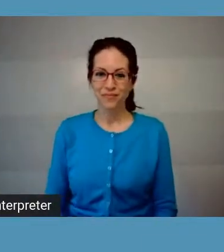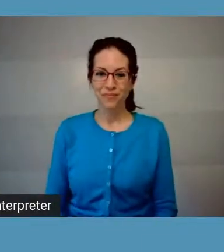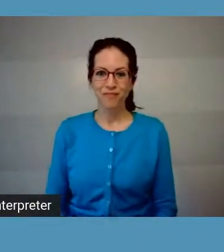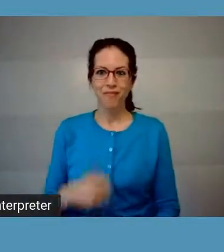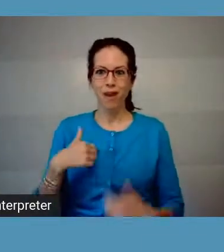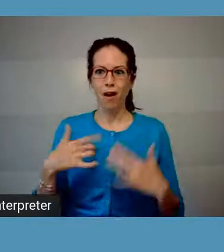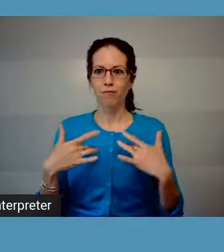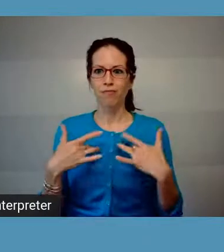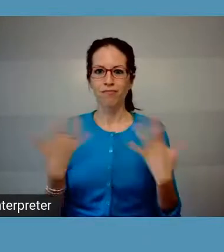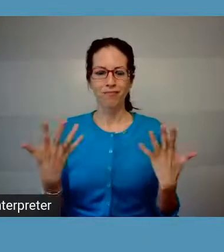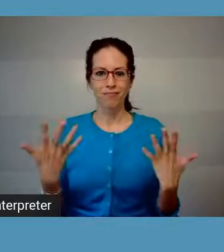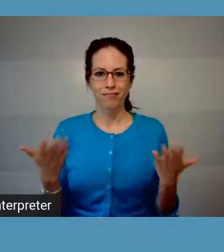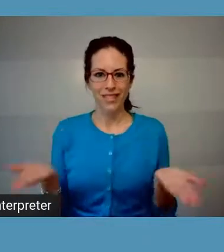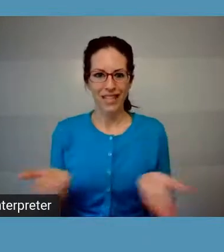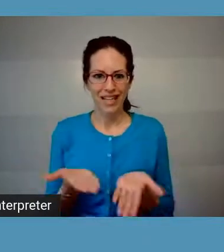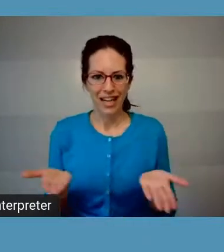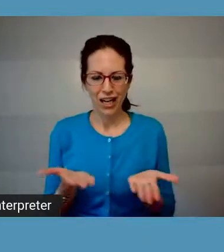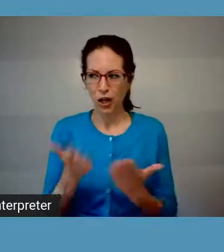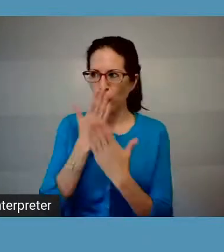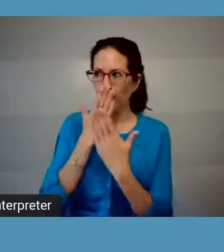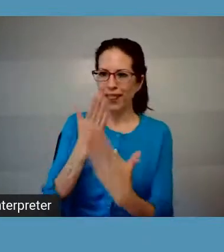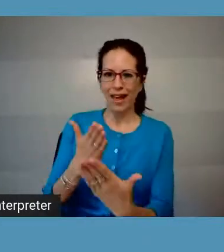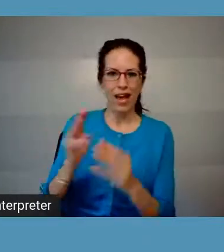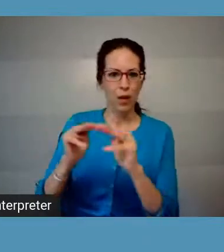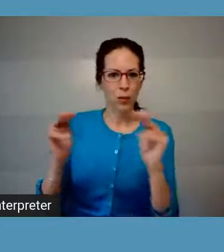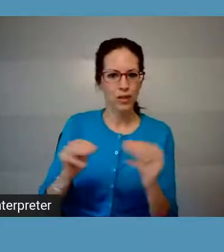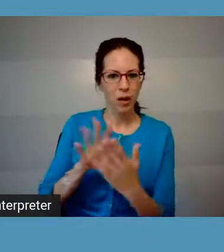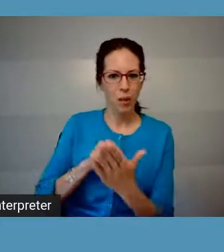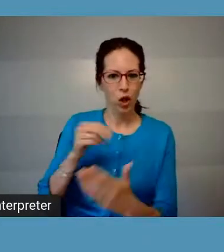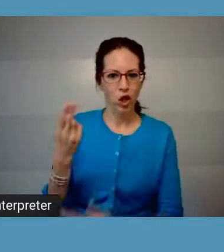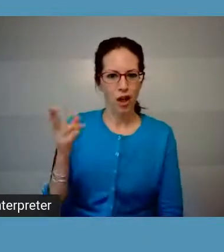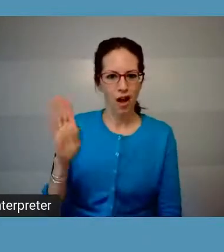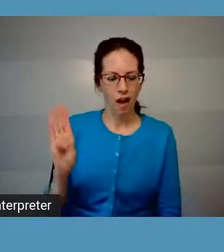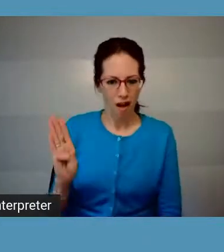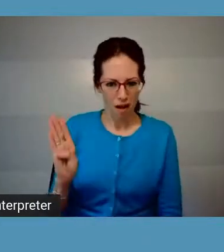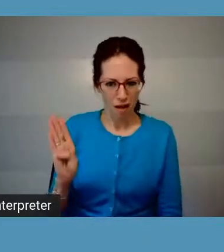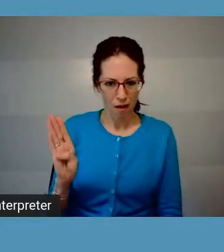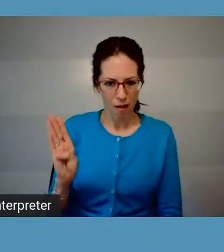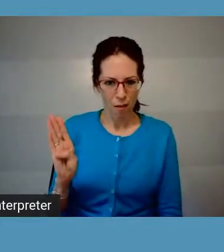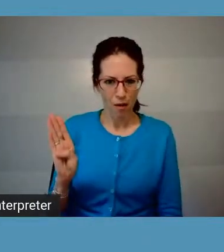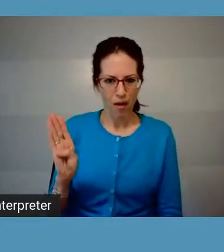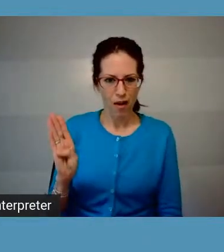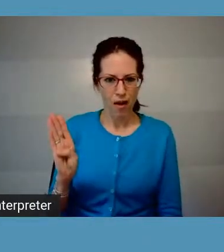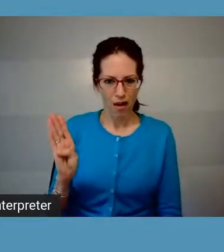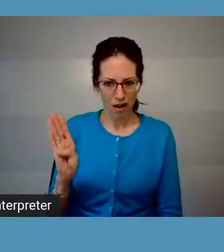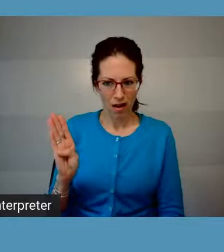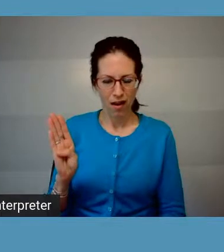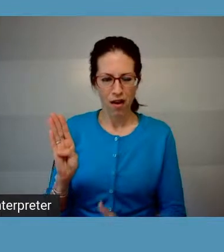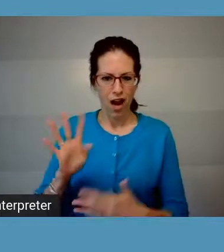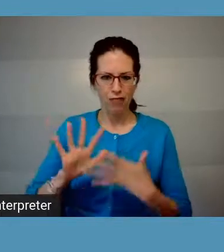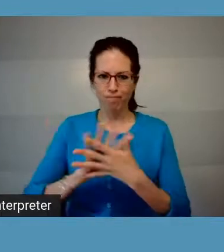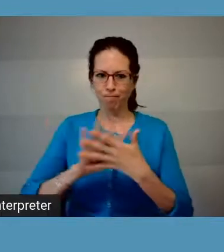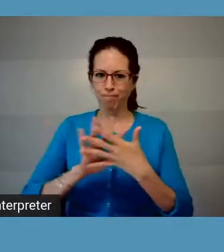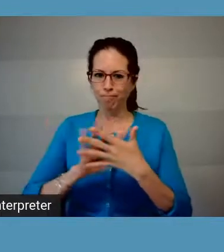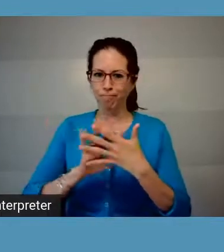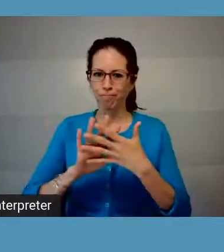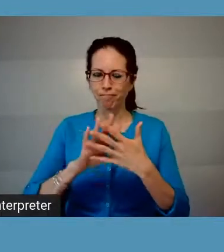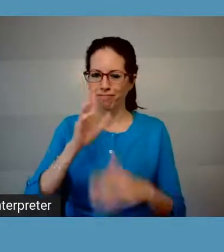to be here. I want to thank the Museum Learning Hub and IMLS for the opportunity to talk with you guys about digitizing